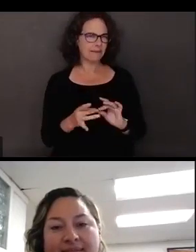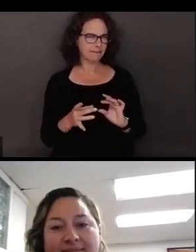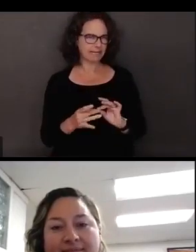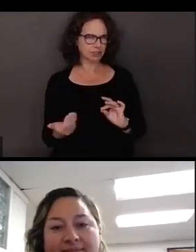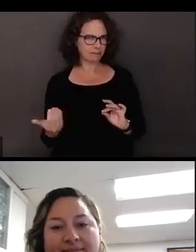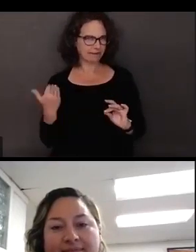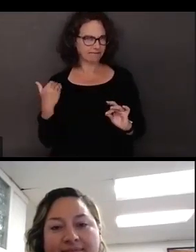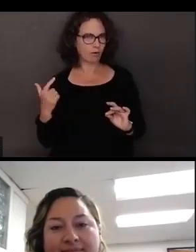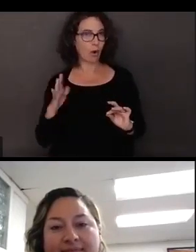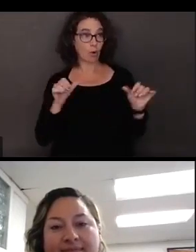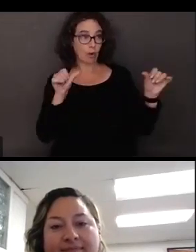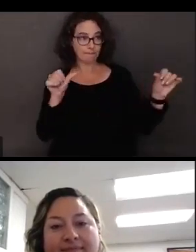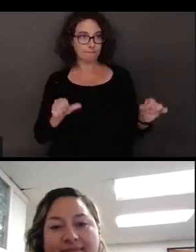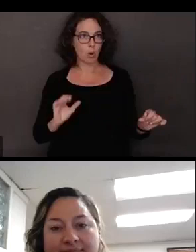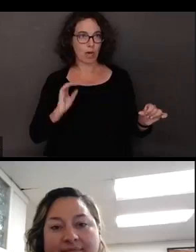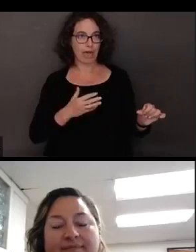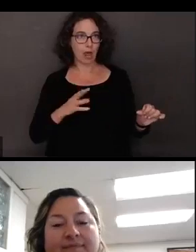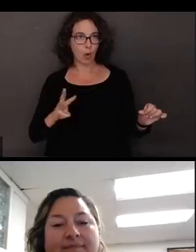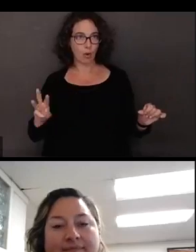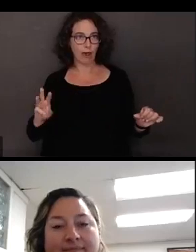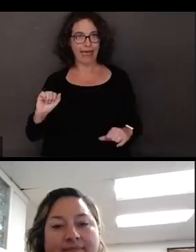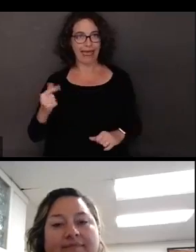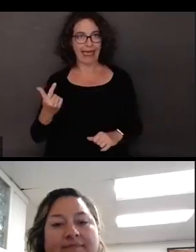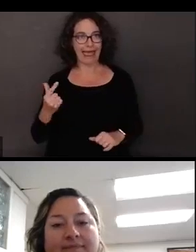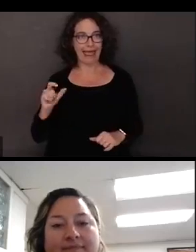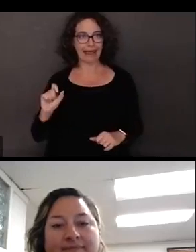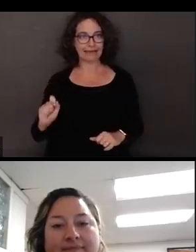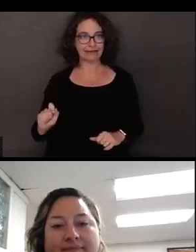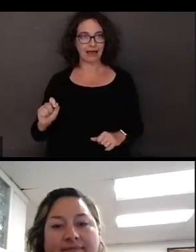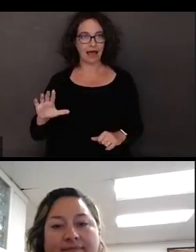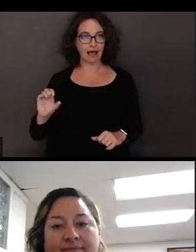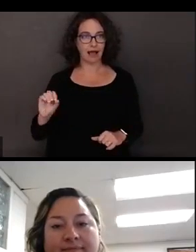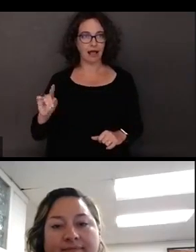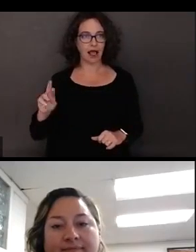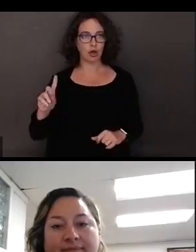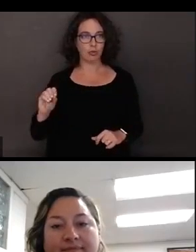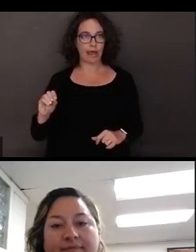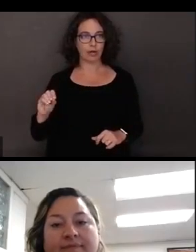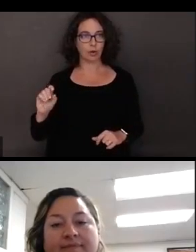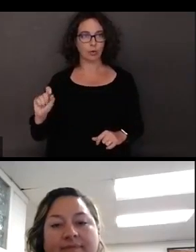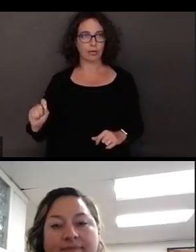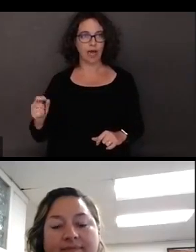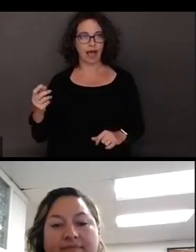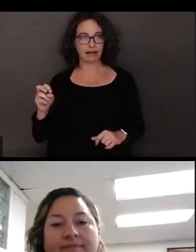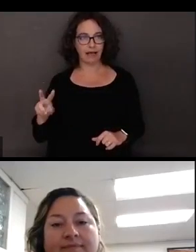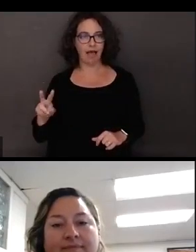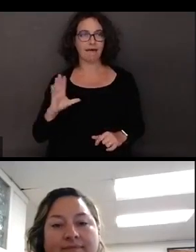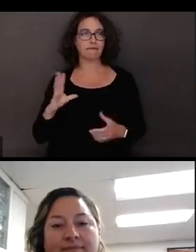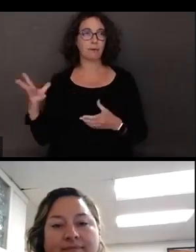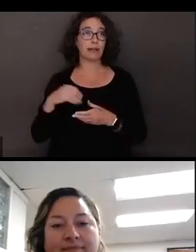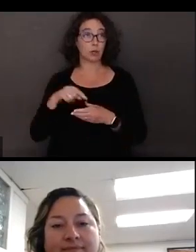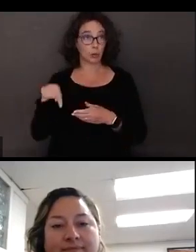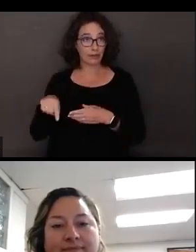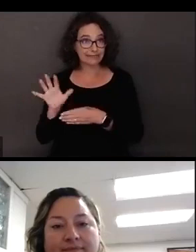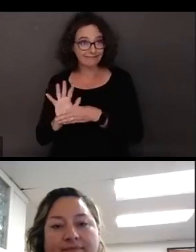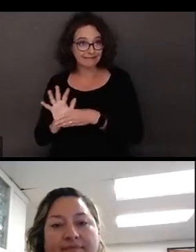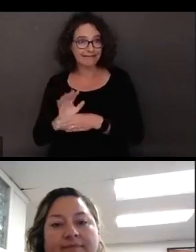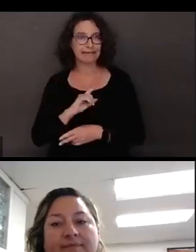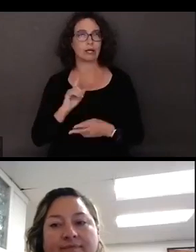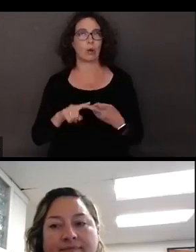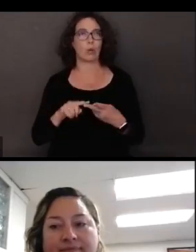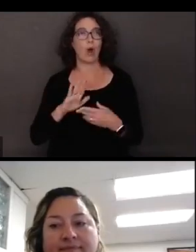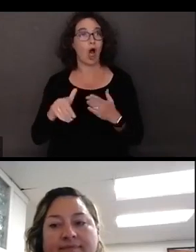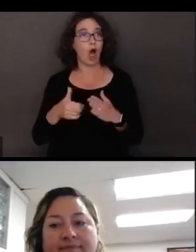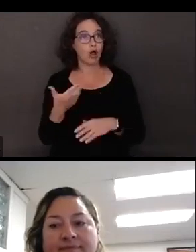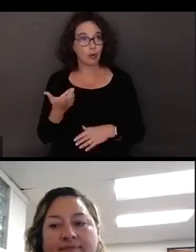our website at ag.colorado.gov. We will include the video from this panel today. We will include the materials that